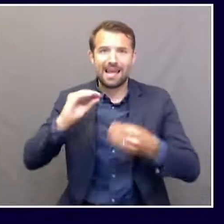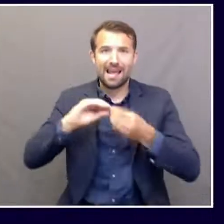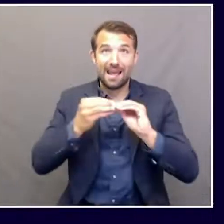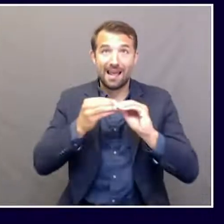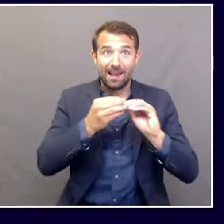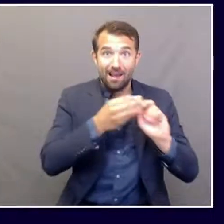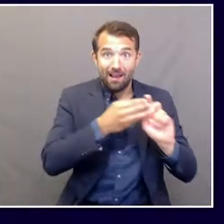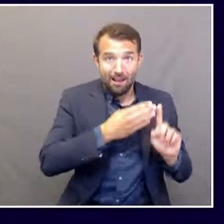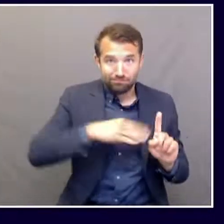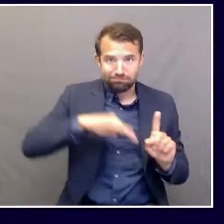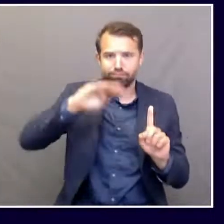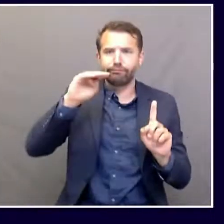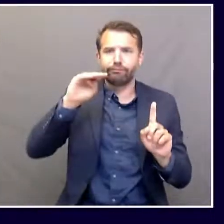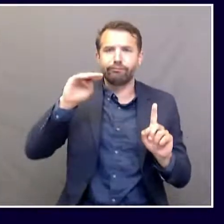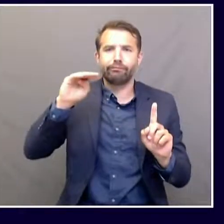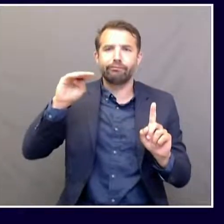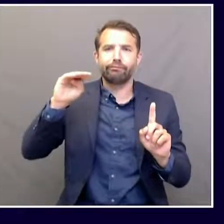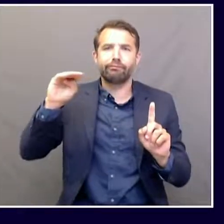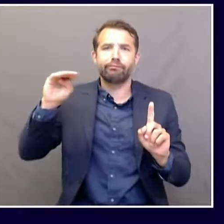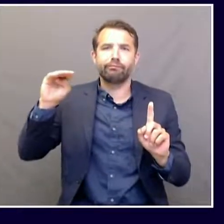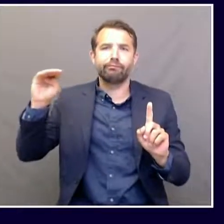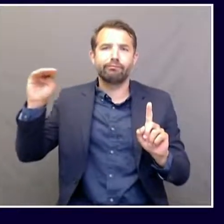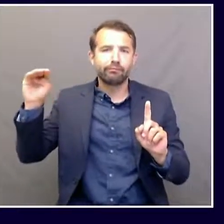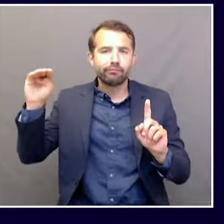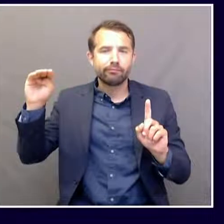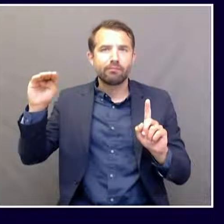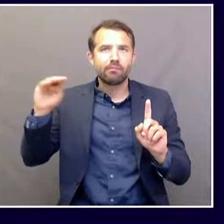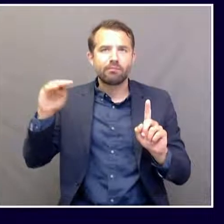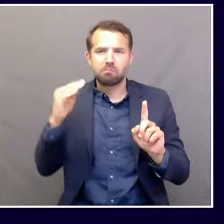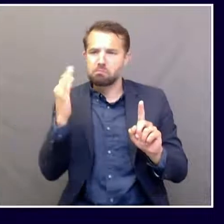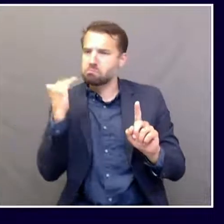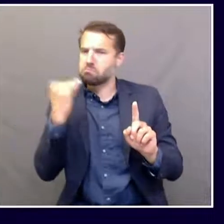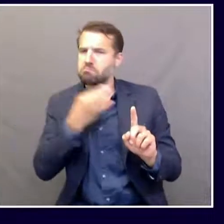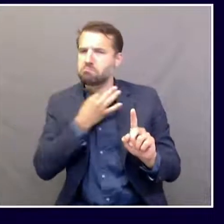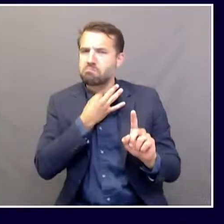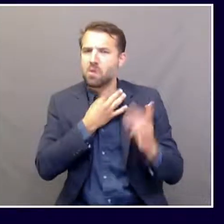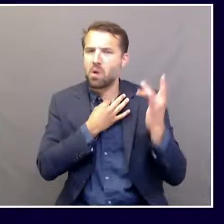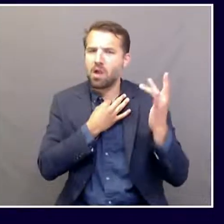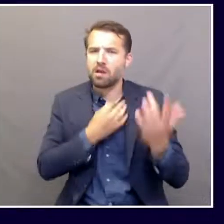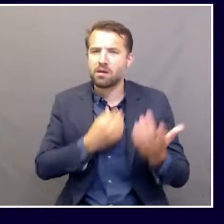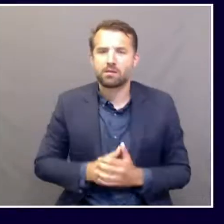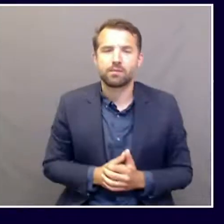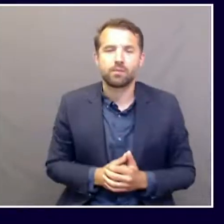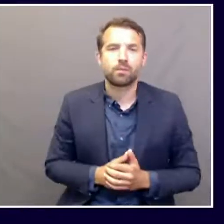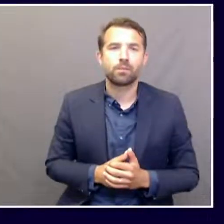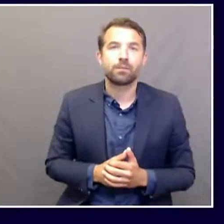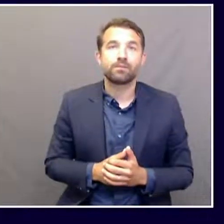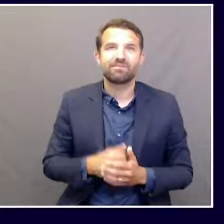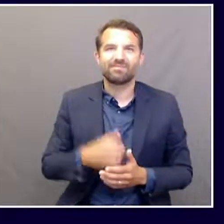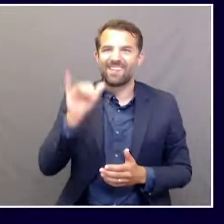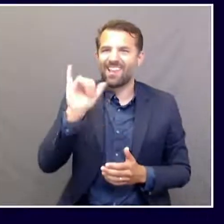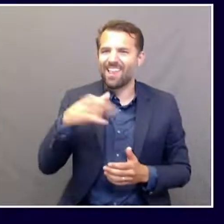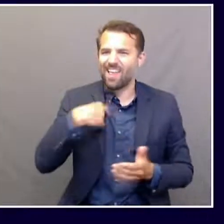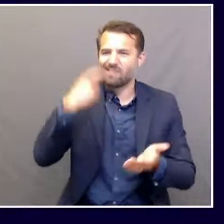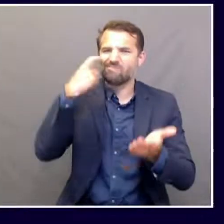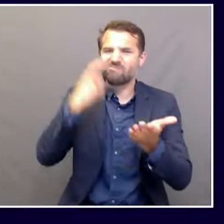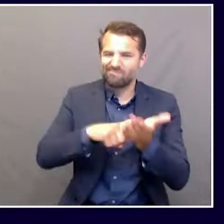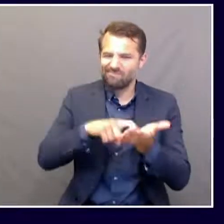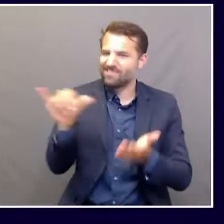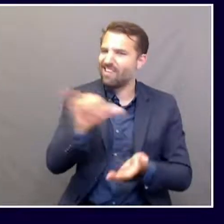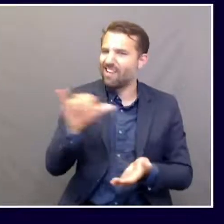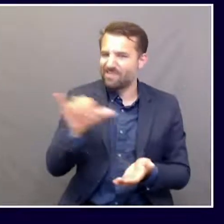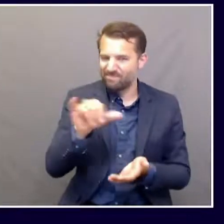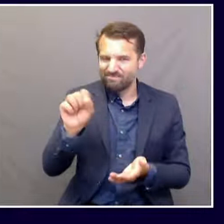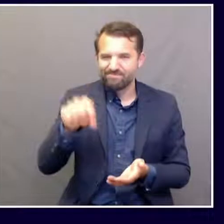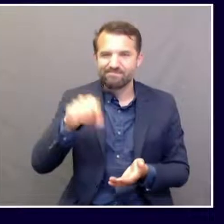you? Yeah, thanks, Pat. Yes, that is what we've seen in the data as well. When we take a look on a